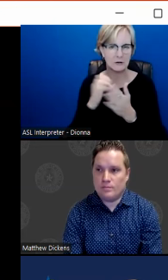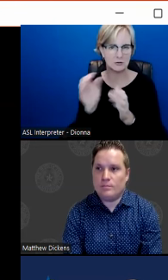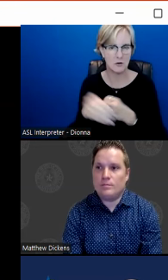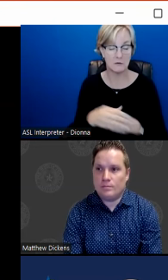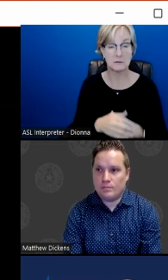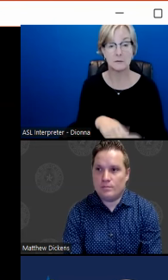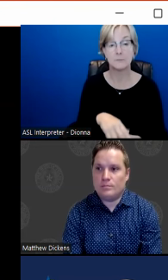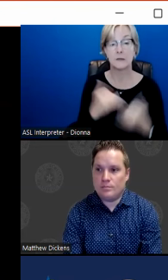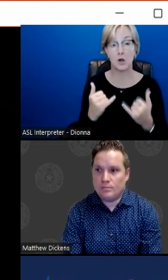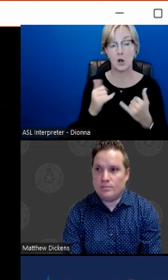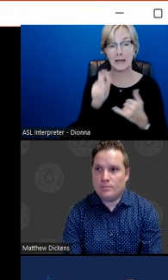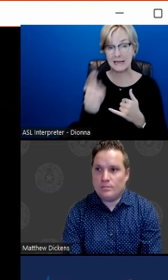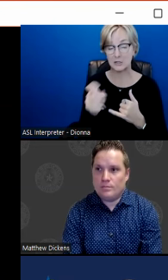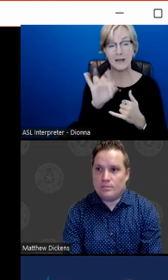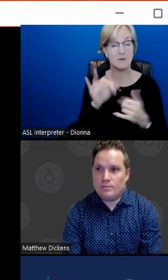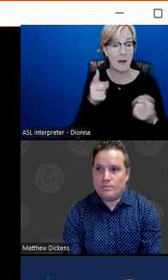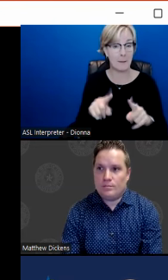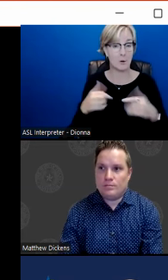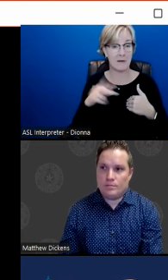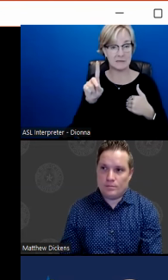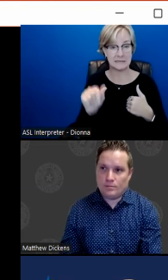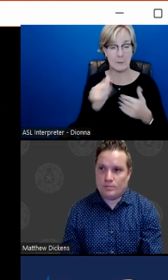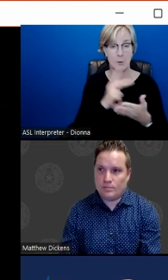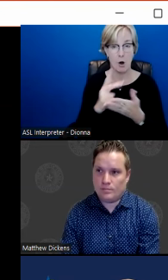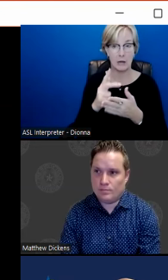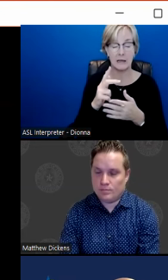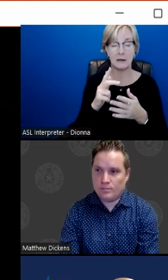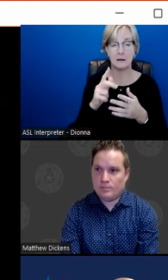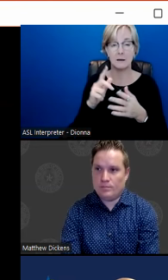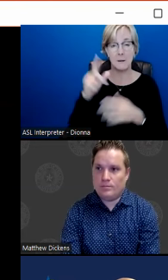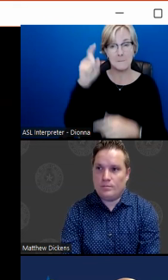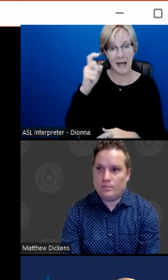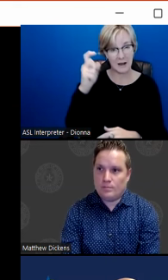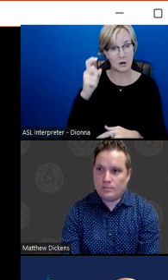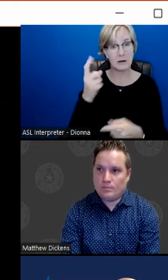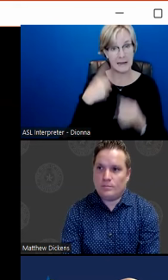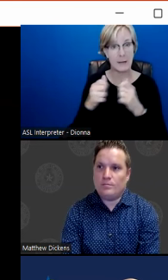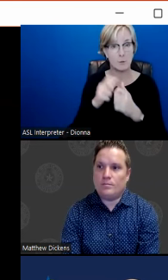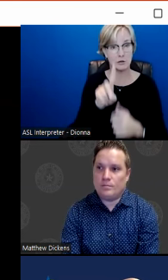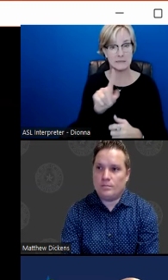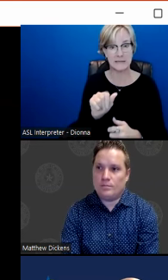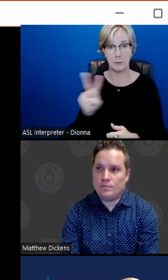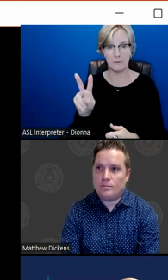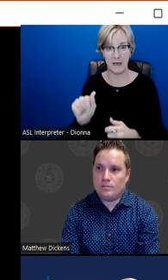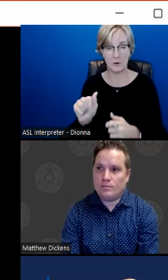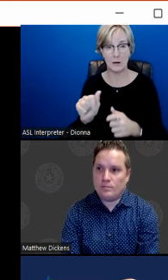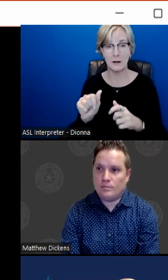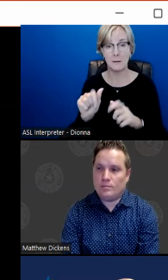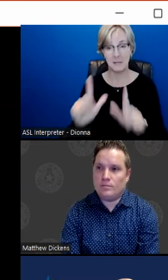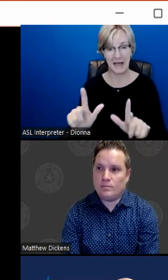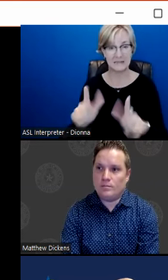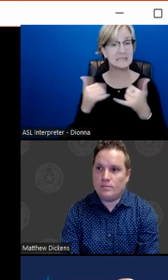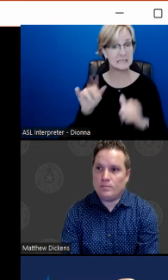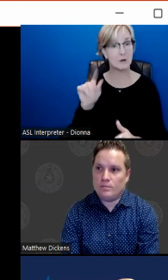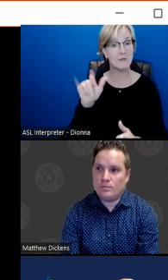Currently issued, if you happen to have a disabled parking placard that came with your disabled veteran plates that is still valid, that